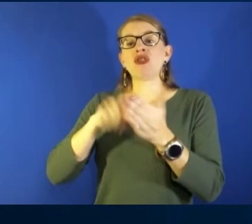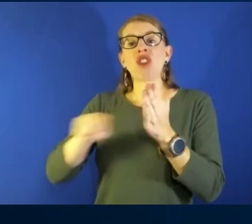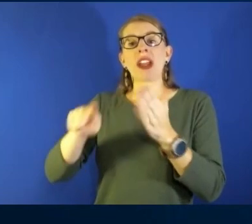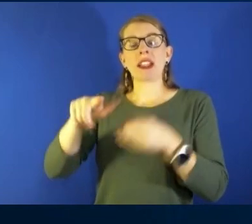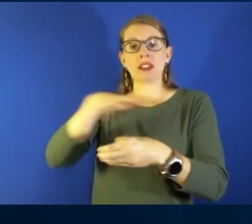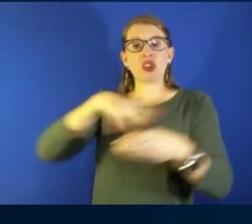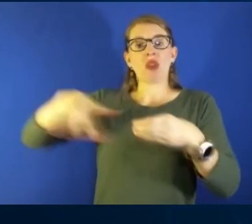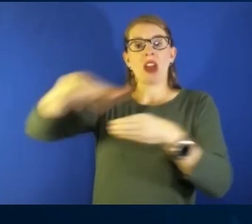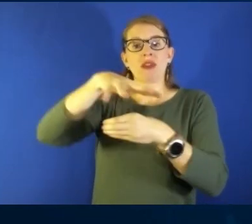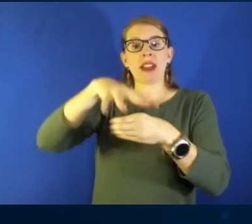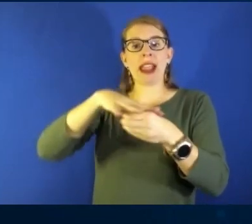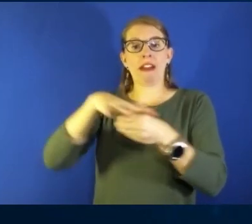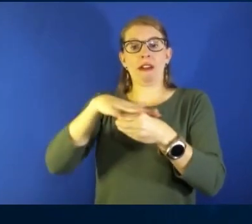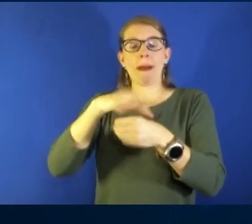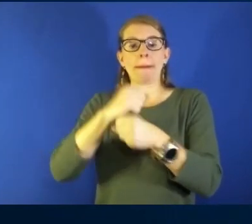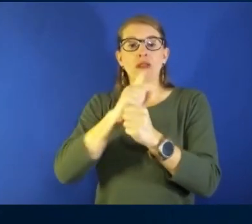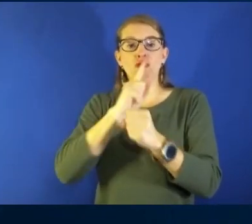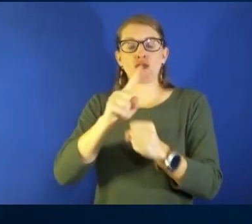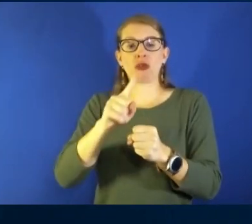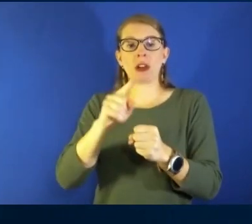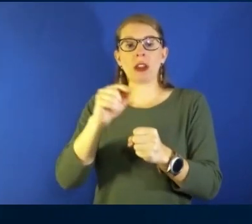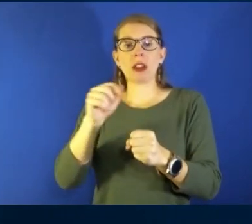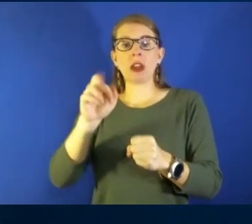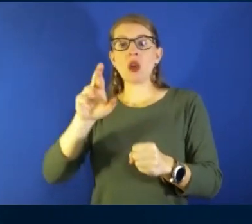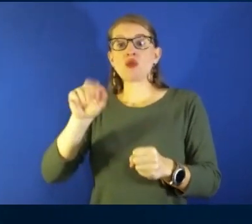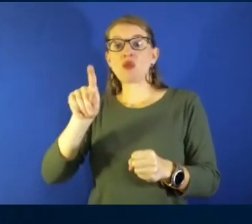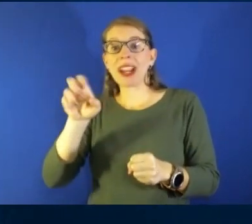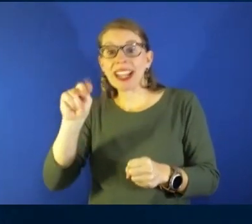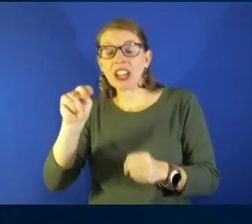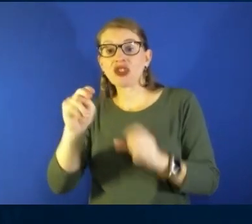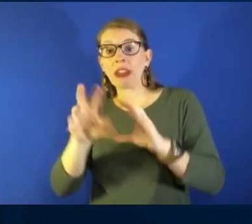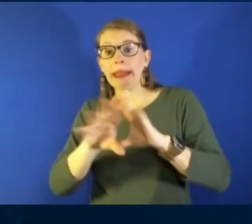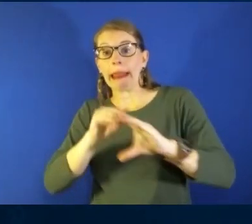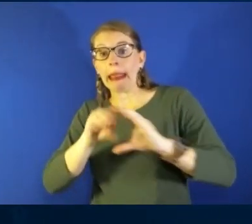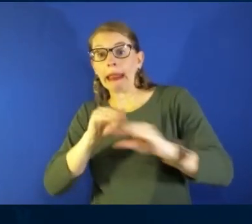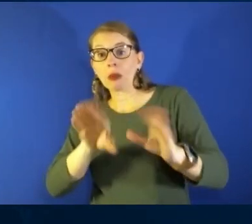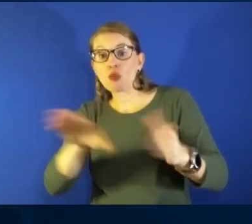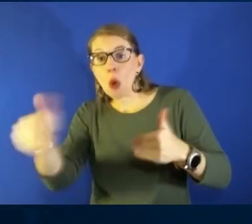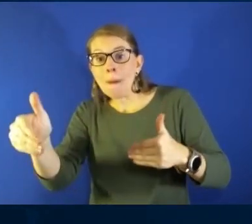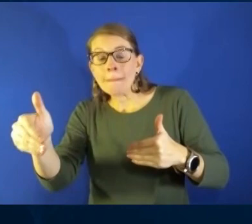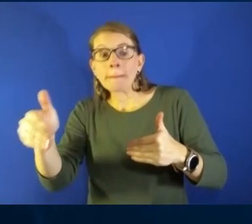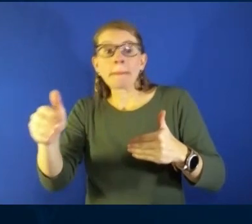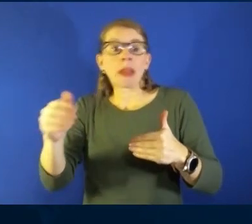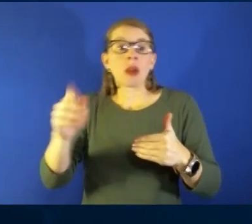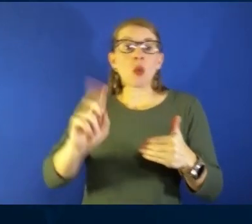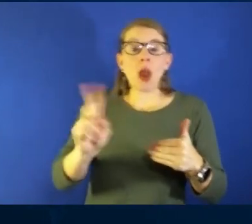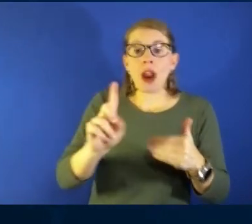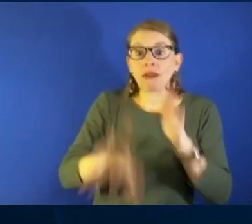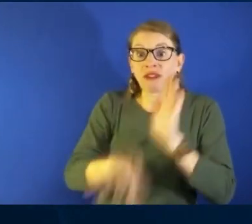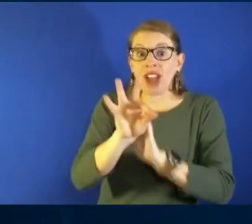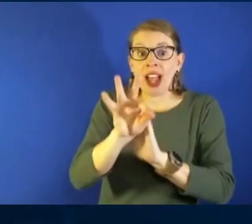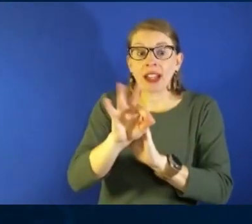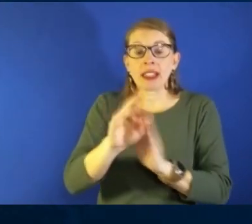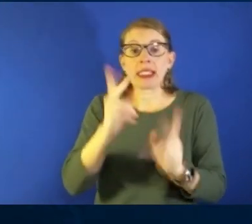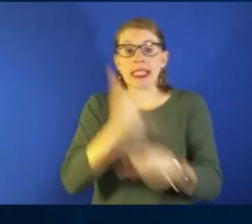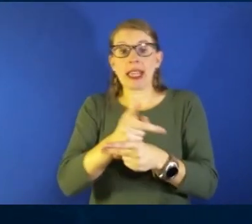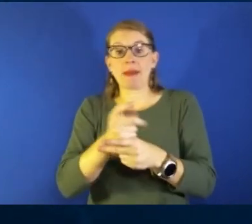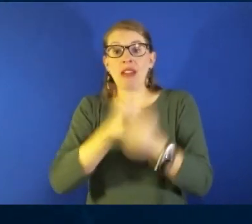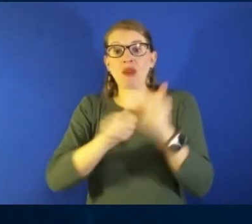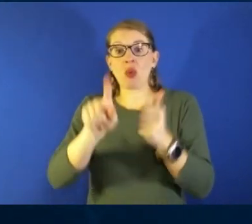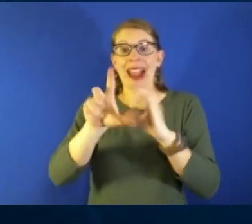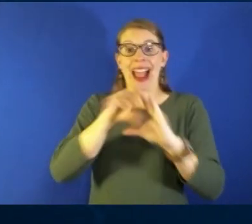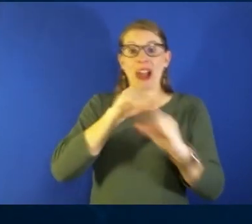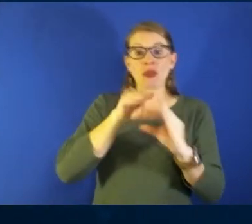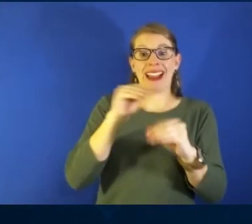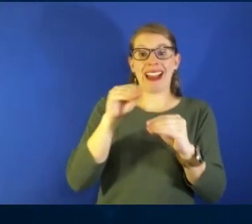we are looking at if there's dose leak outside of the room and where it is, so that we keep everyone outside safe